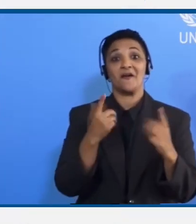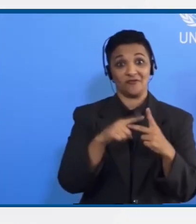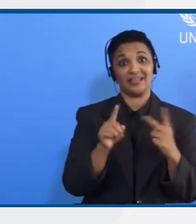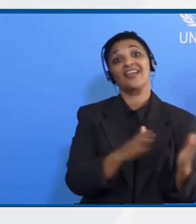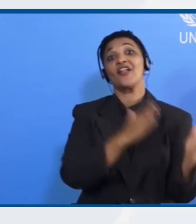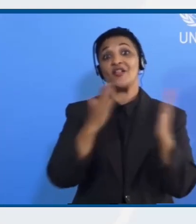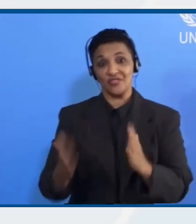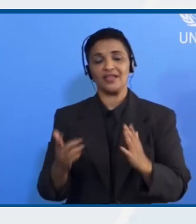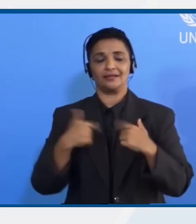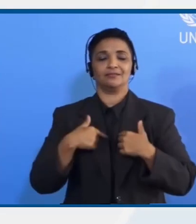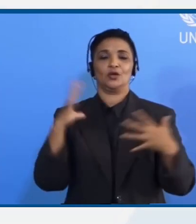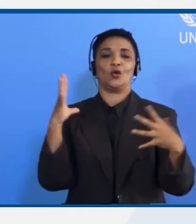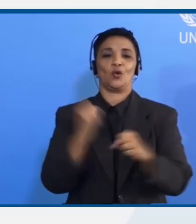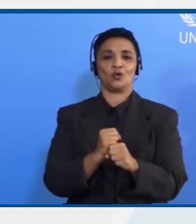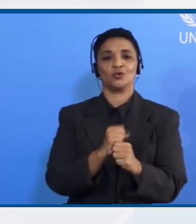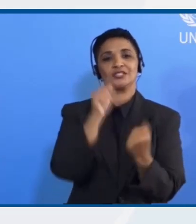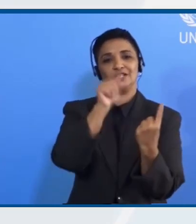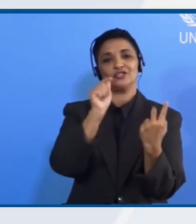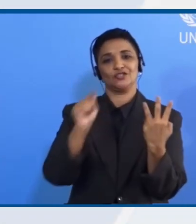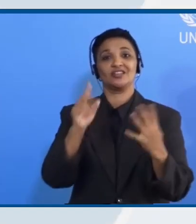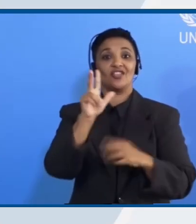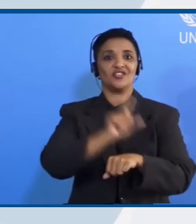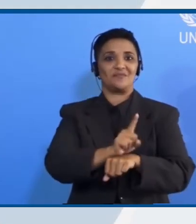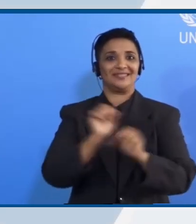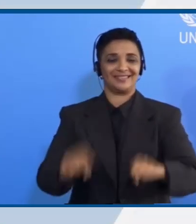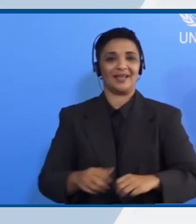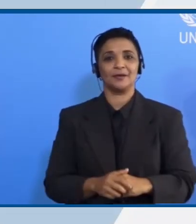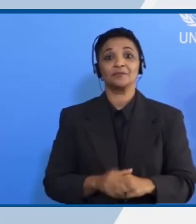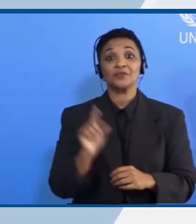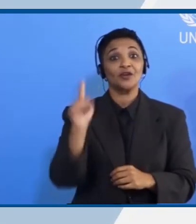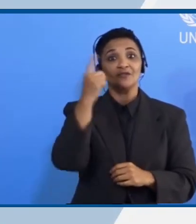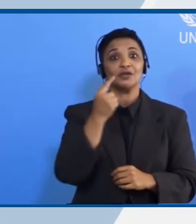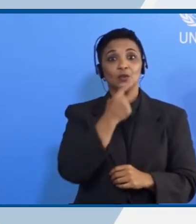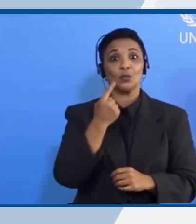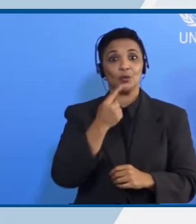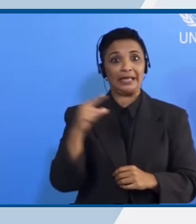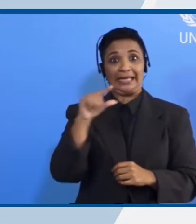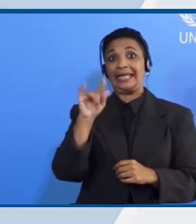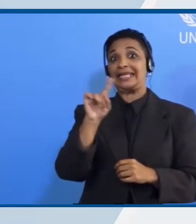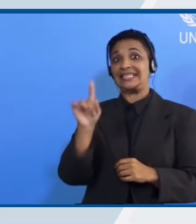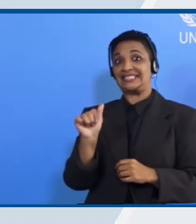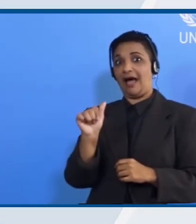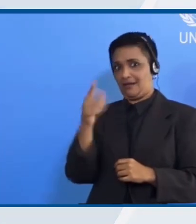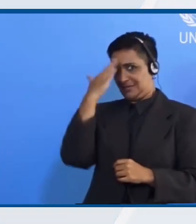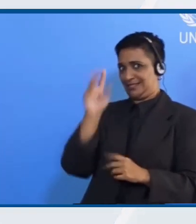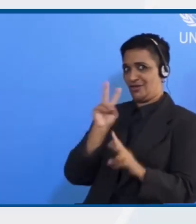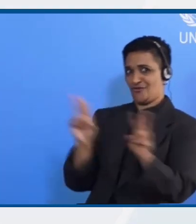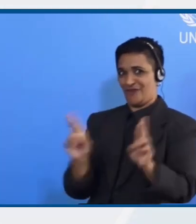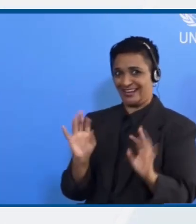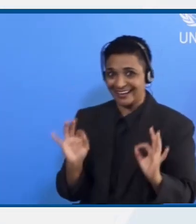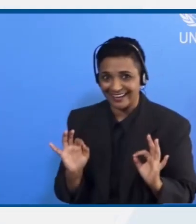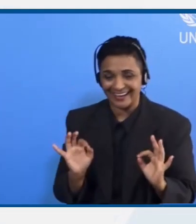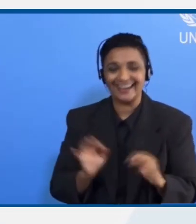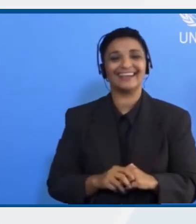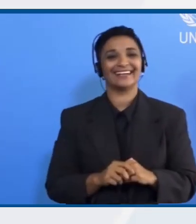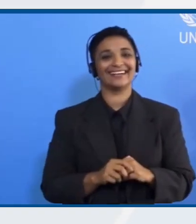the conclusions for each of you with your 3 minutes. So who wants to go? Tisa, I can see you there already ready. Go. I shall